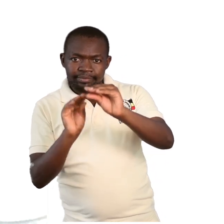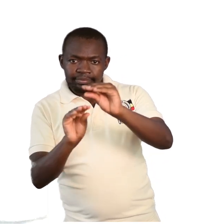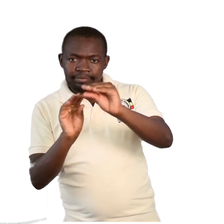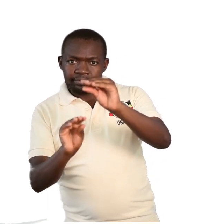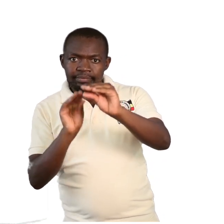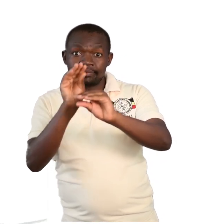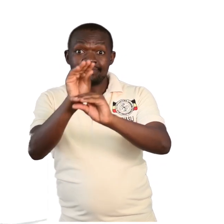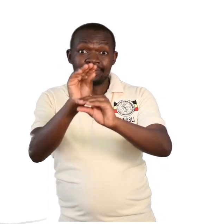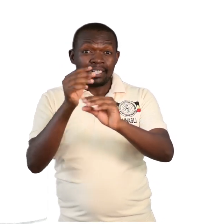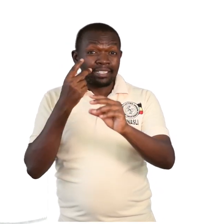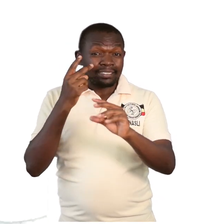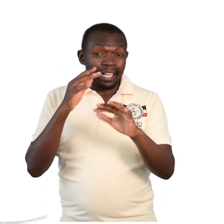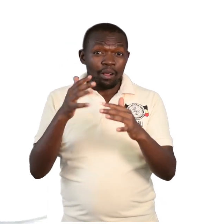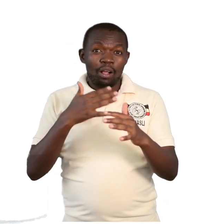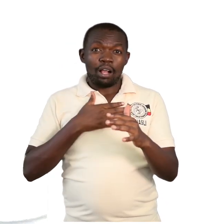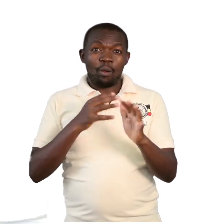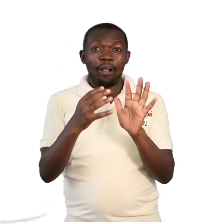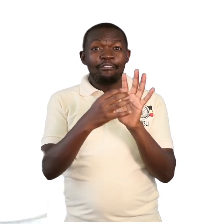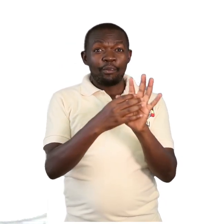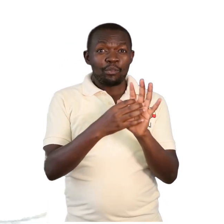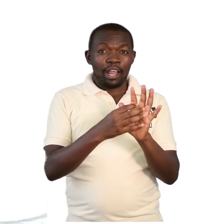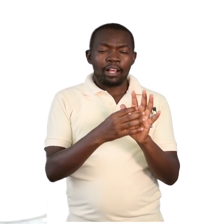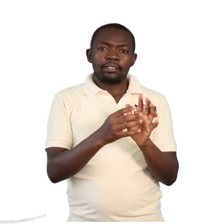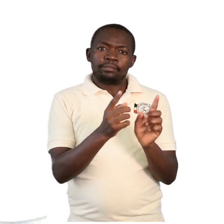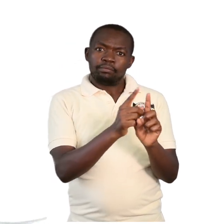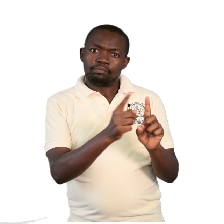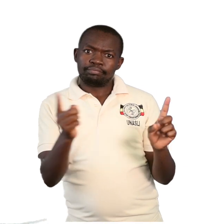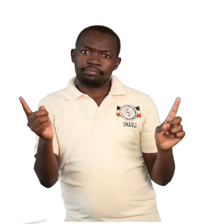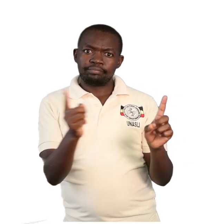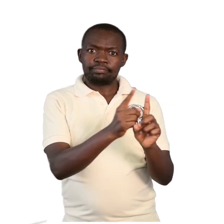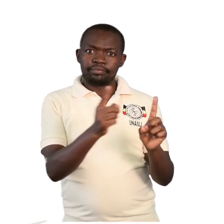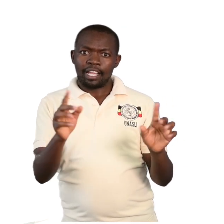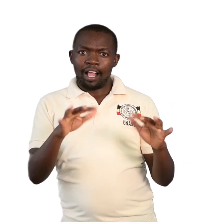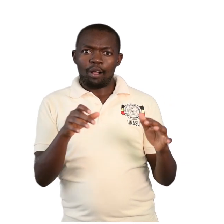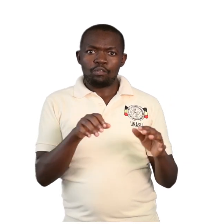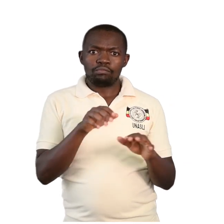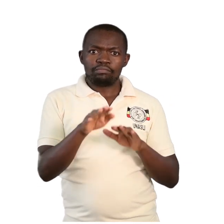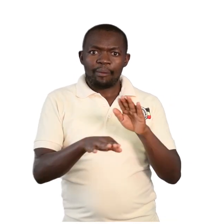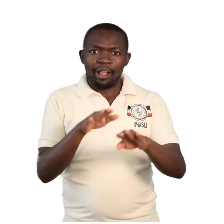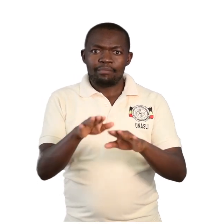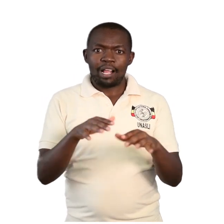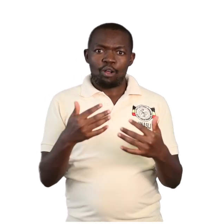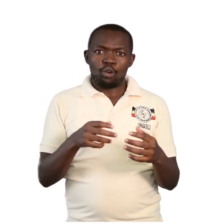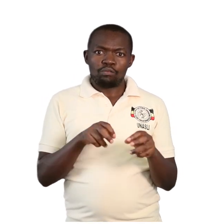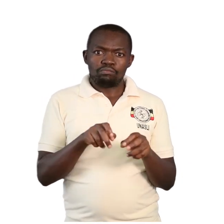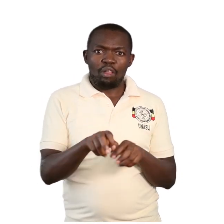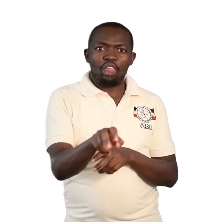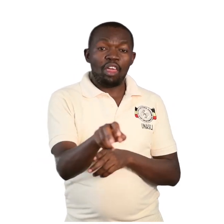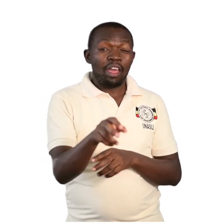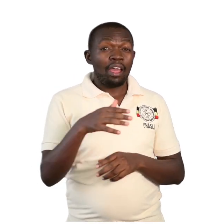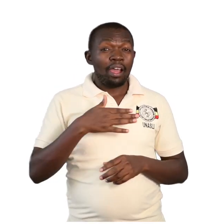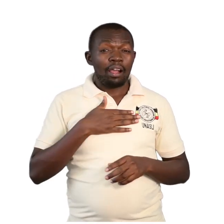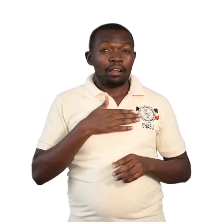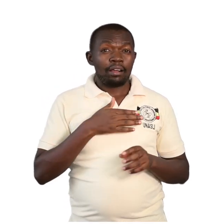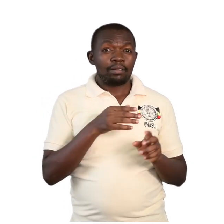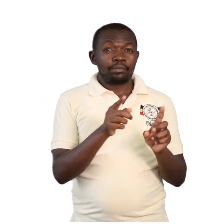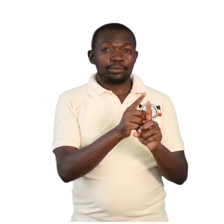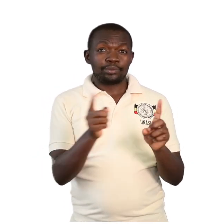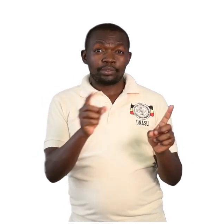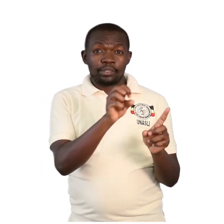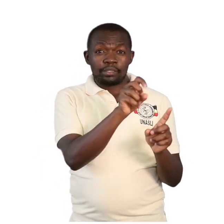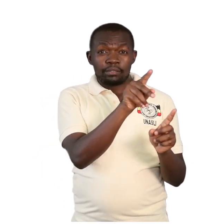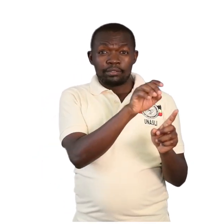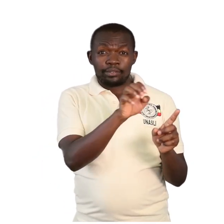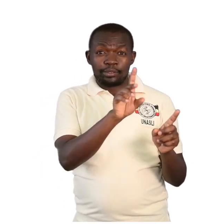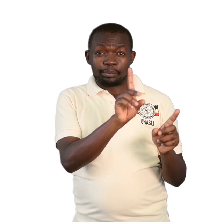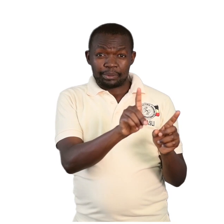then we get the speed at which Jane moves. Yes. So our speed will be equal to